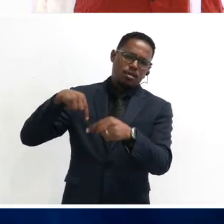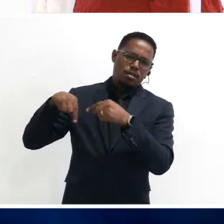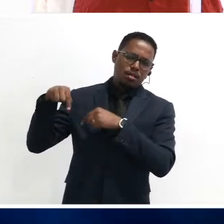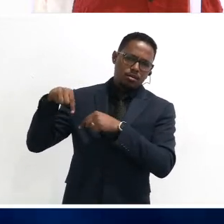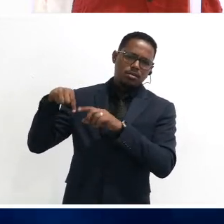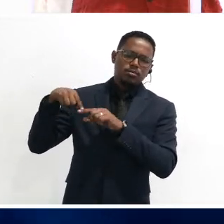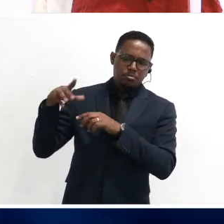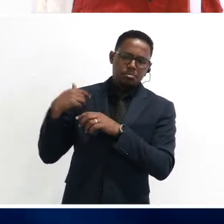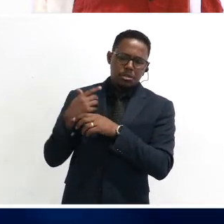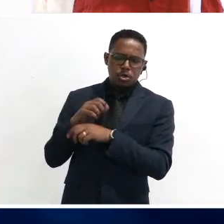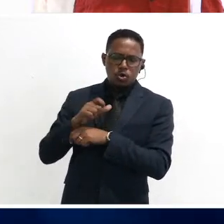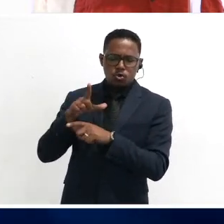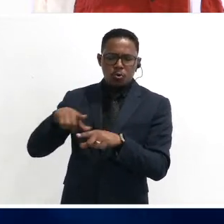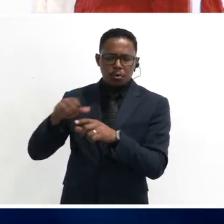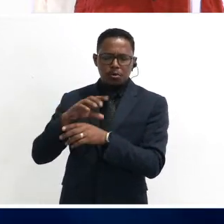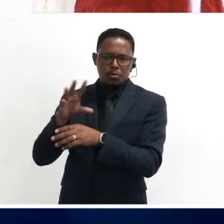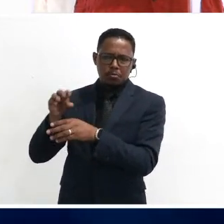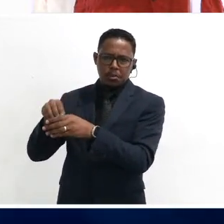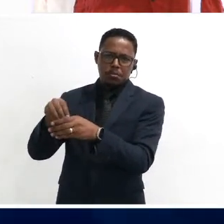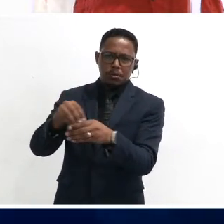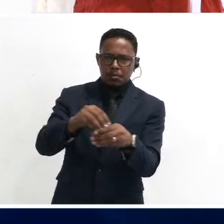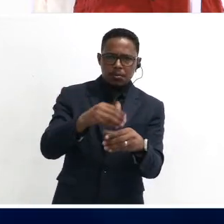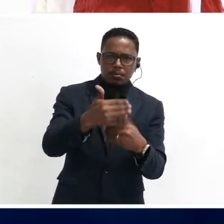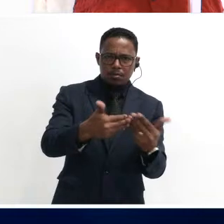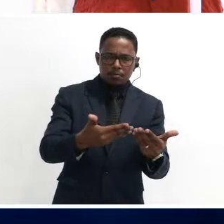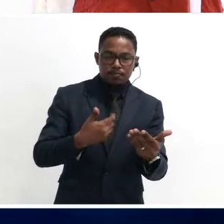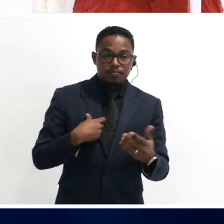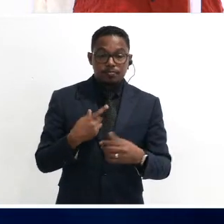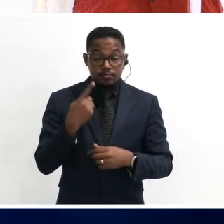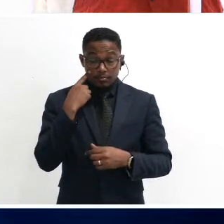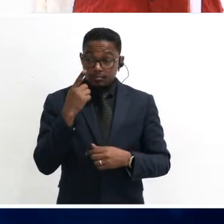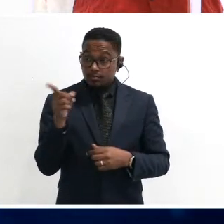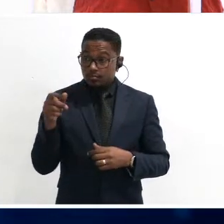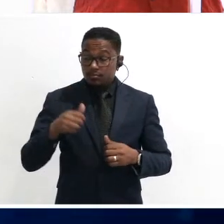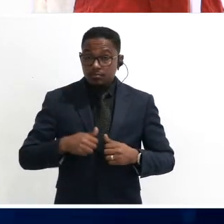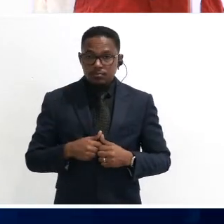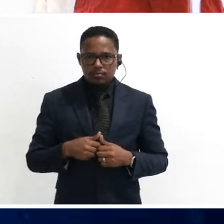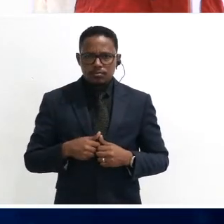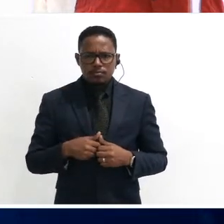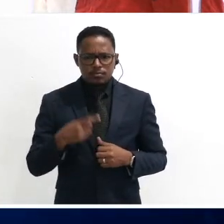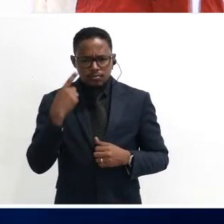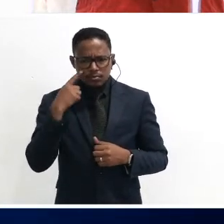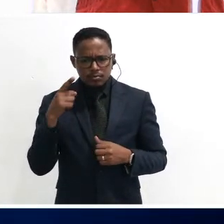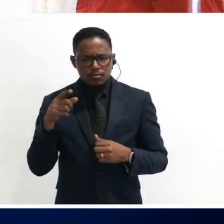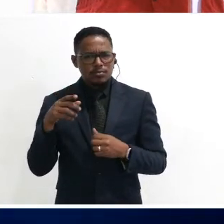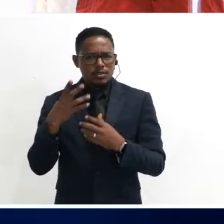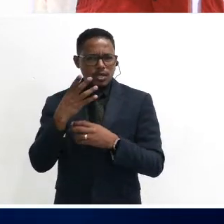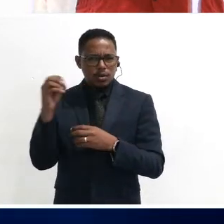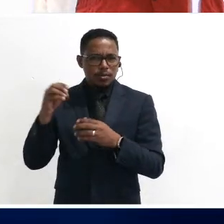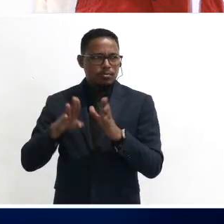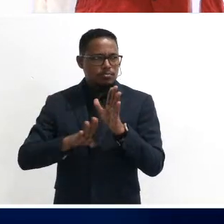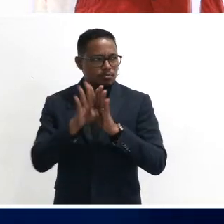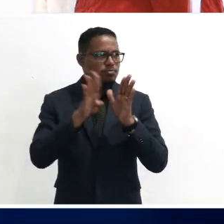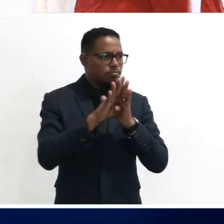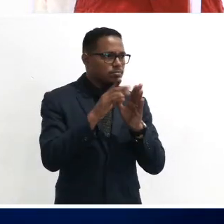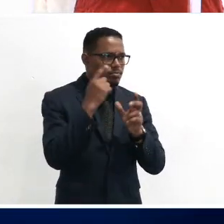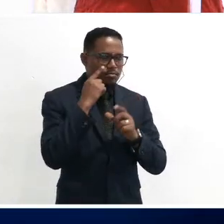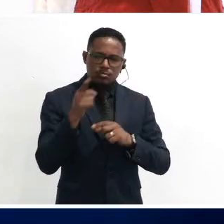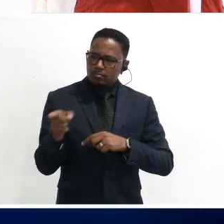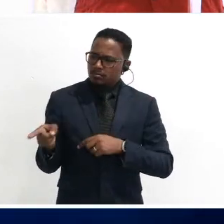This is TSMC's roadmap. I don't think we have to go into this detail.